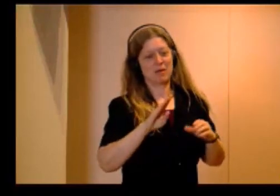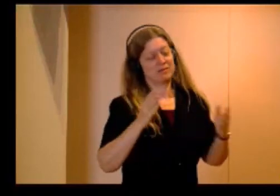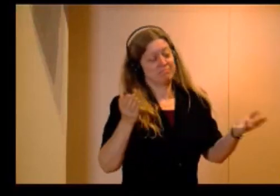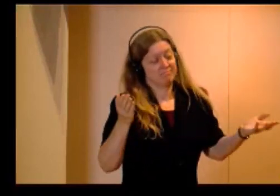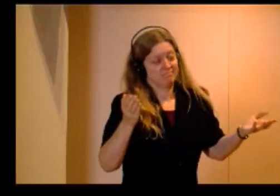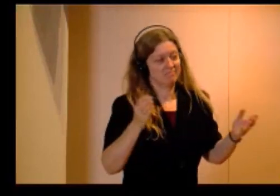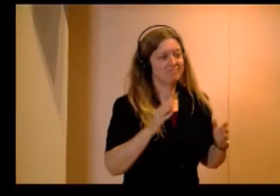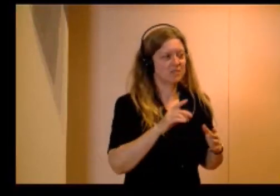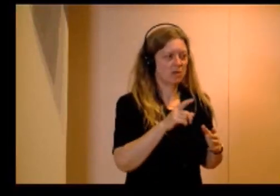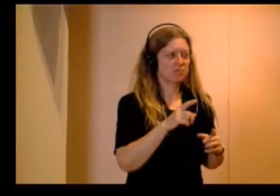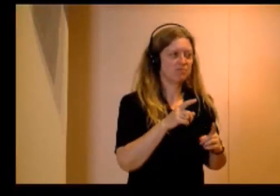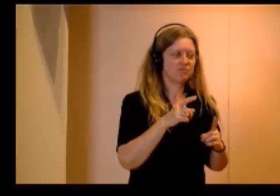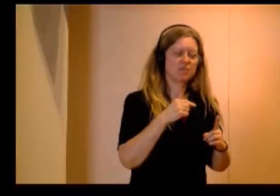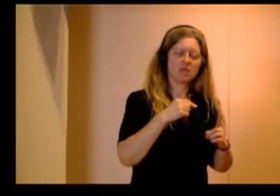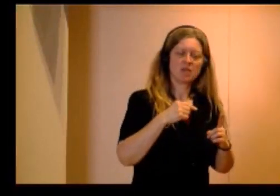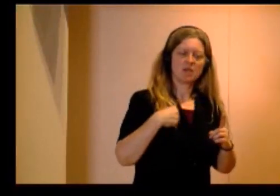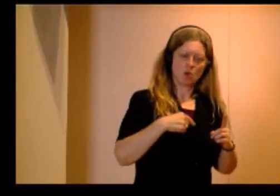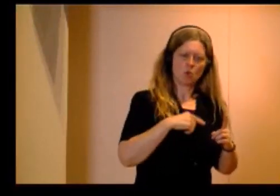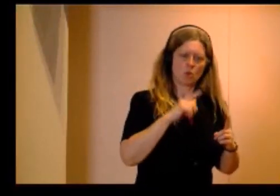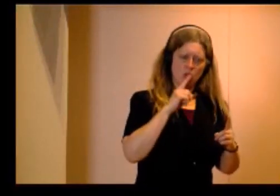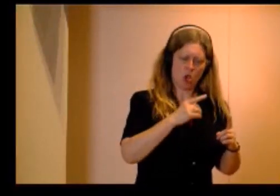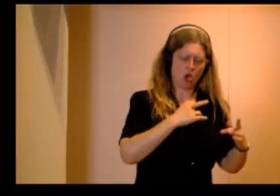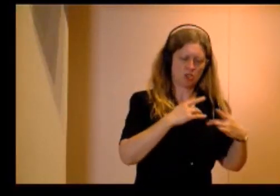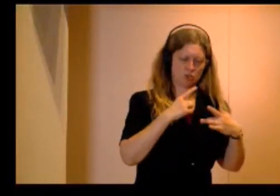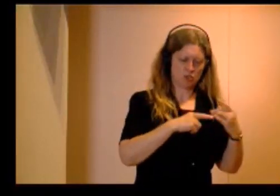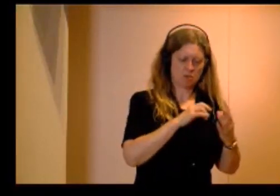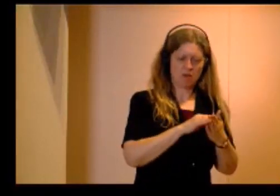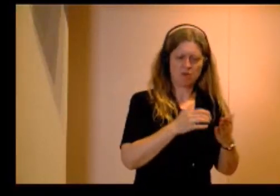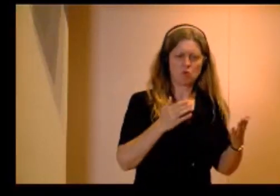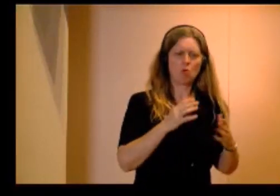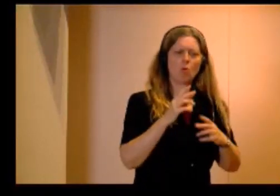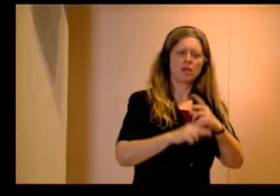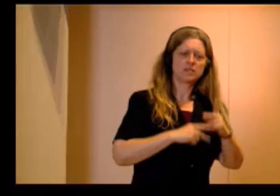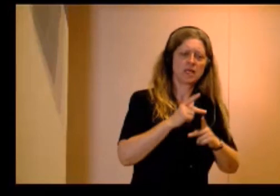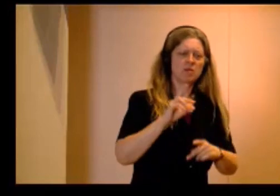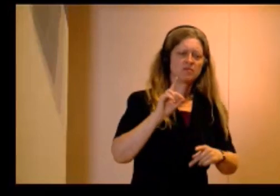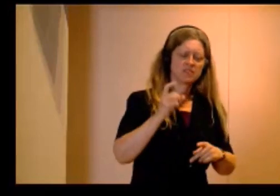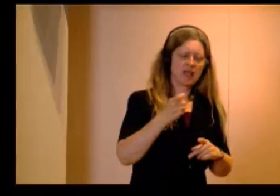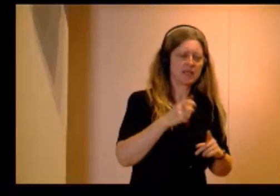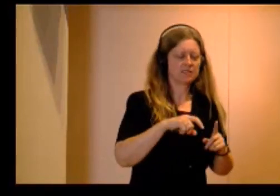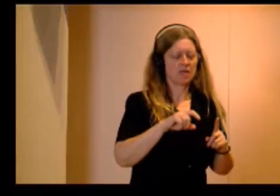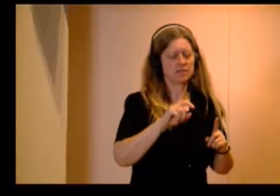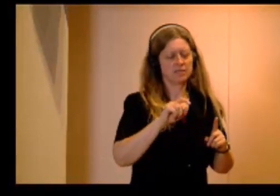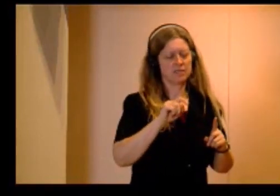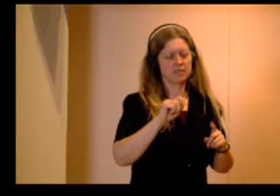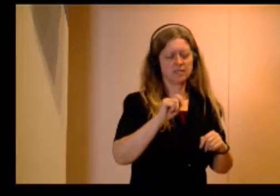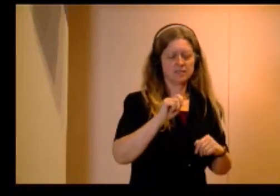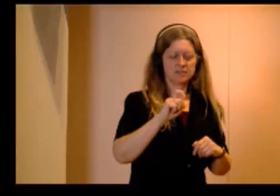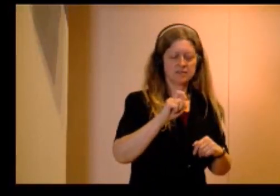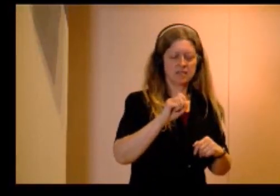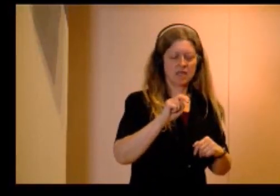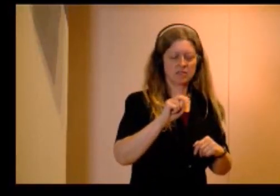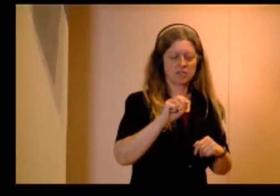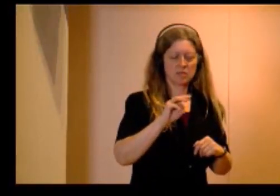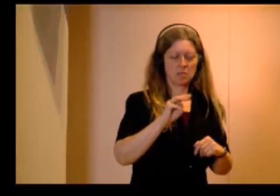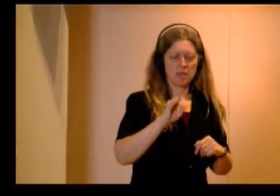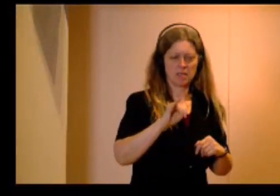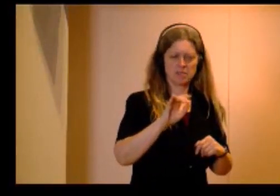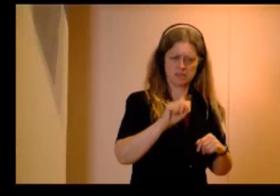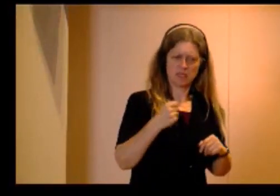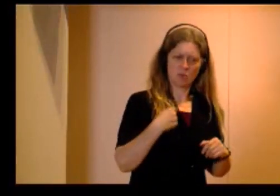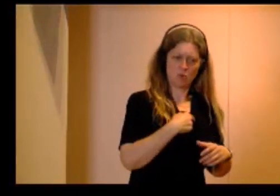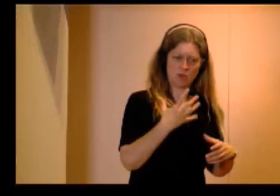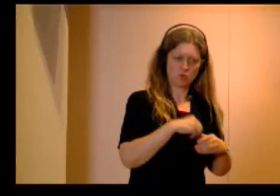have been concerned about. So what kind of diagnostic taxonomies can we bring in? So like on our site for heart models, you